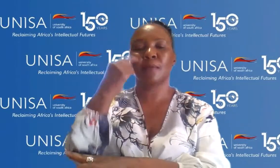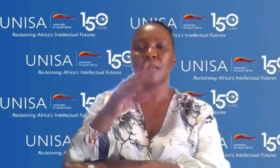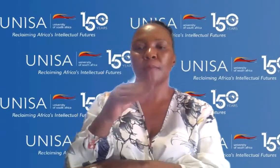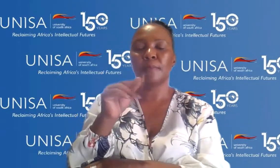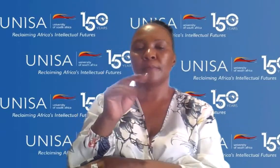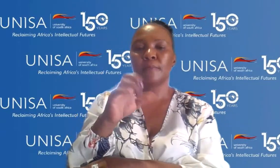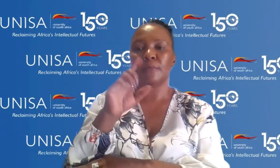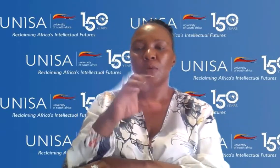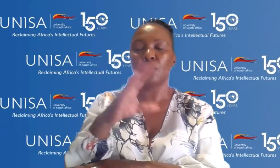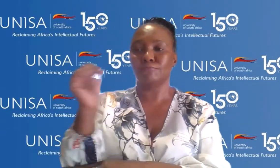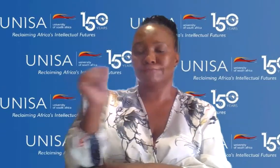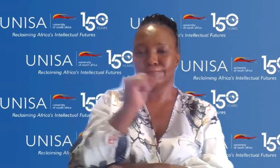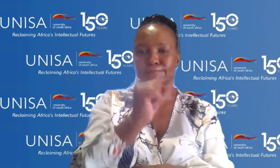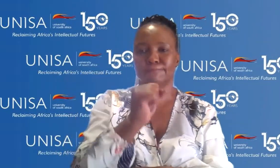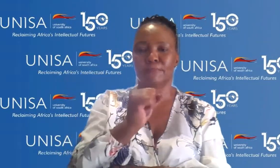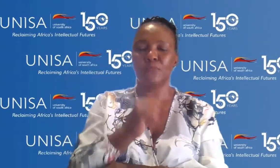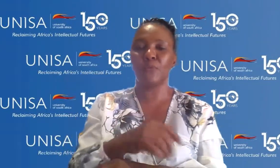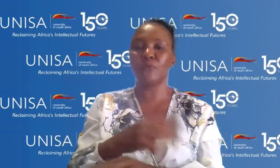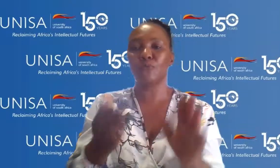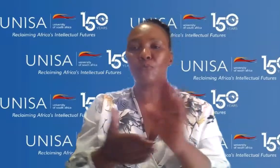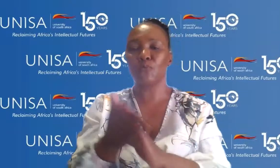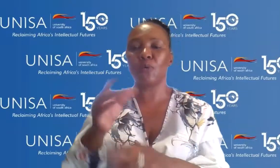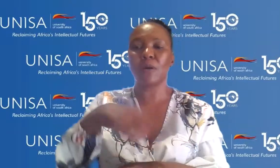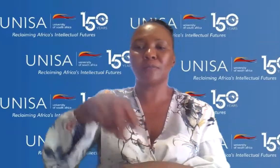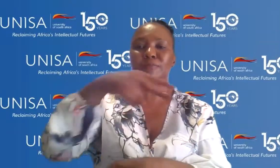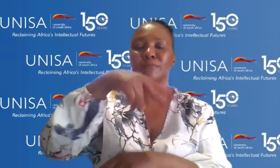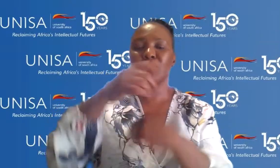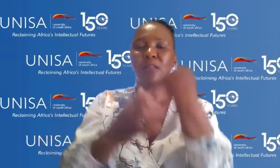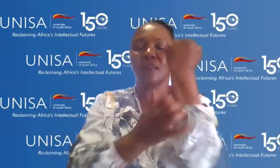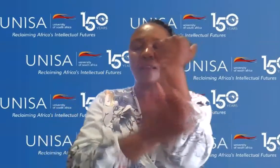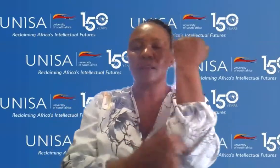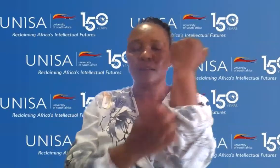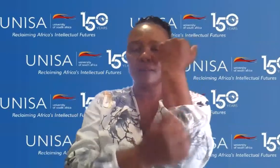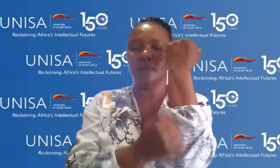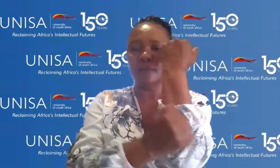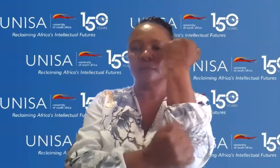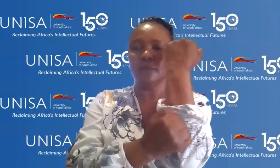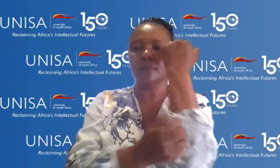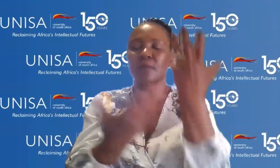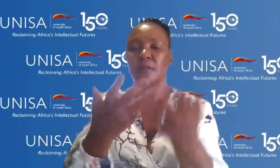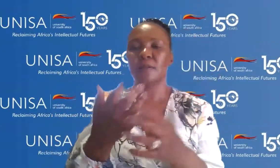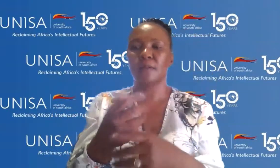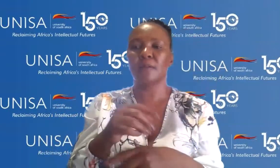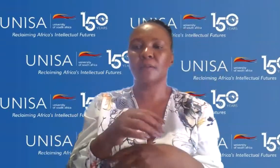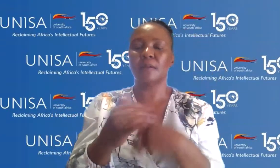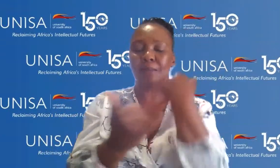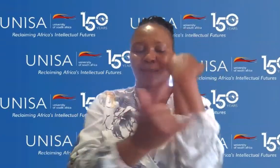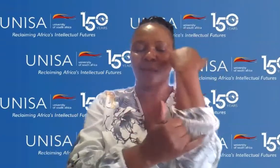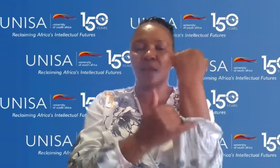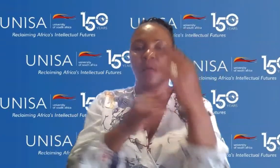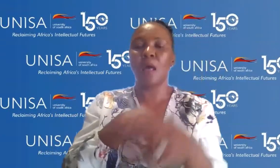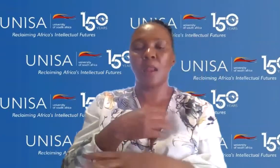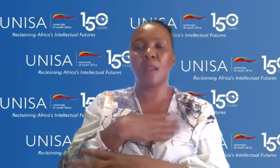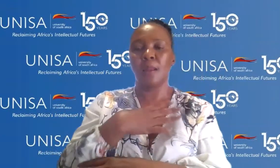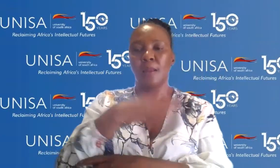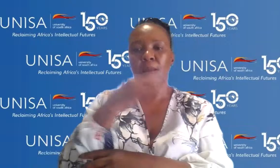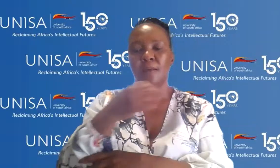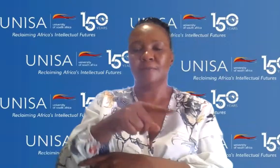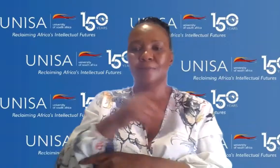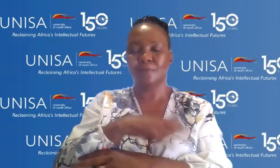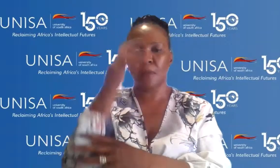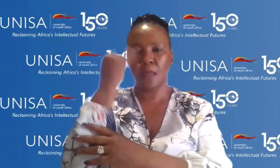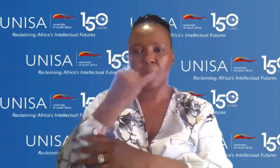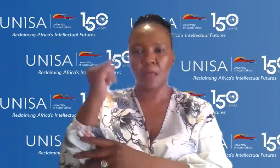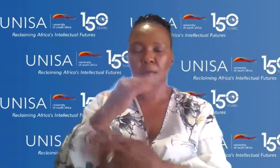wherever we go around the country. I think that is really awesome. So I love this idea of actually enhancing your